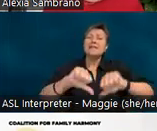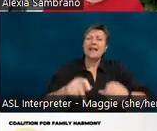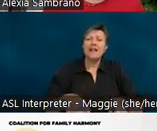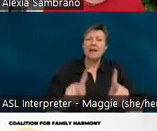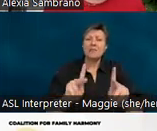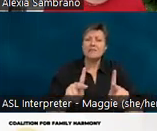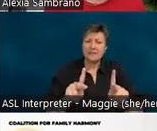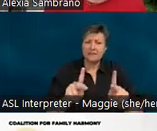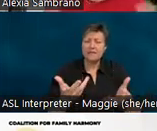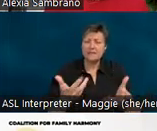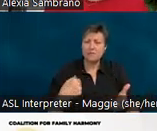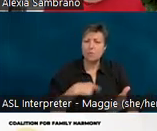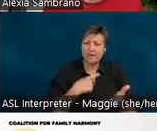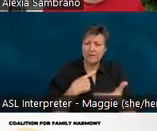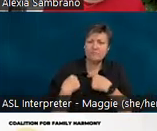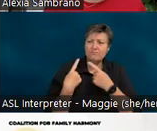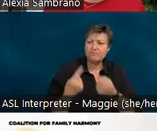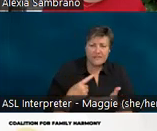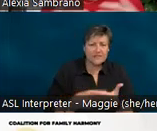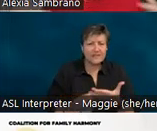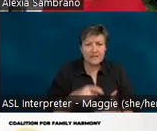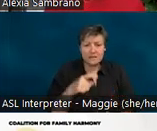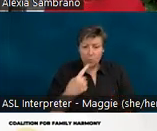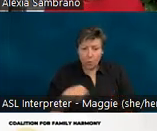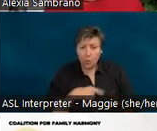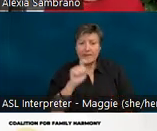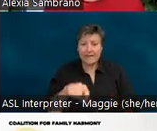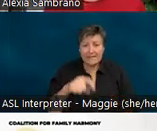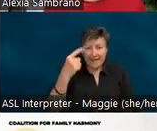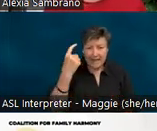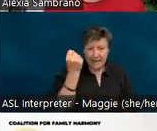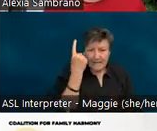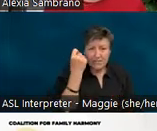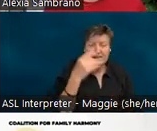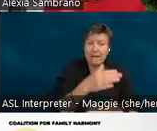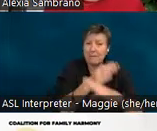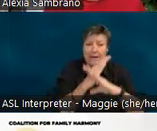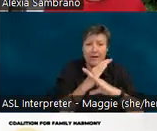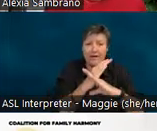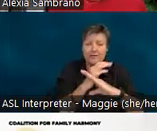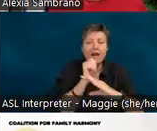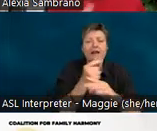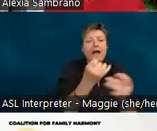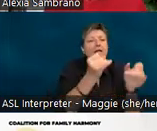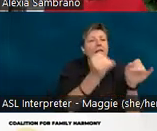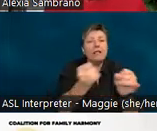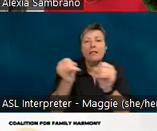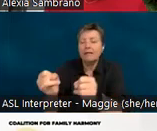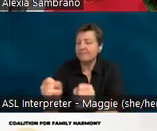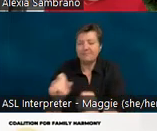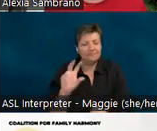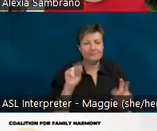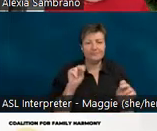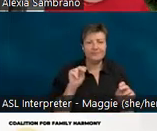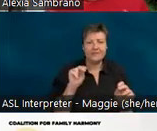might experience. So we need to understand that these barriers do not exist in isolation from one another. They're confounded to produce a domino effect